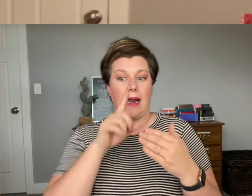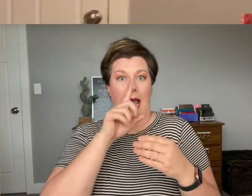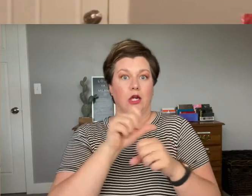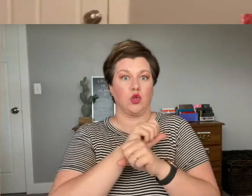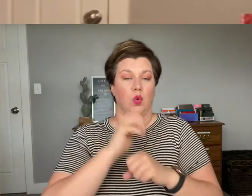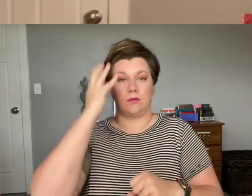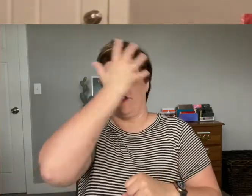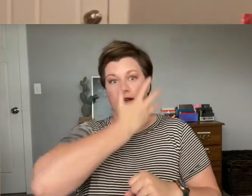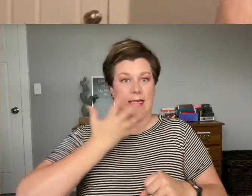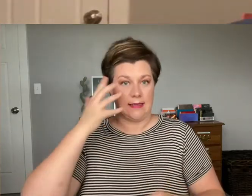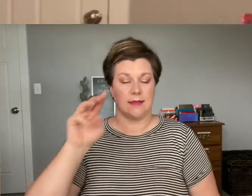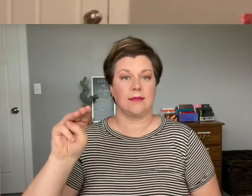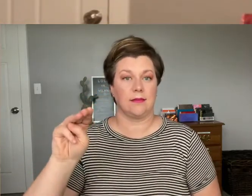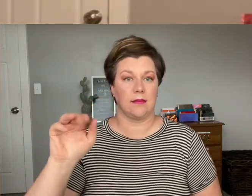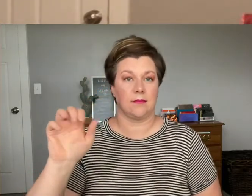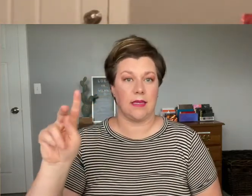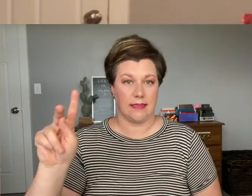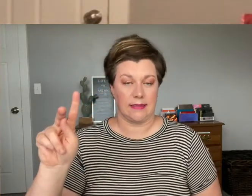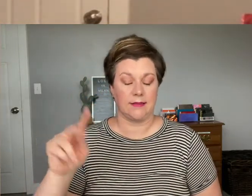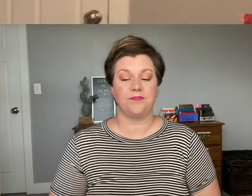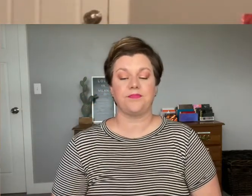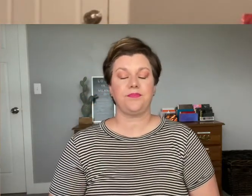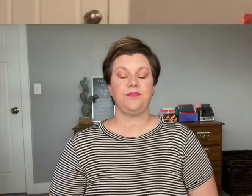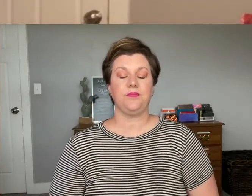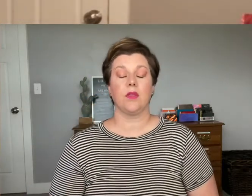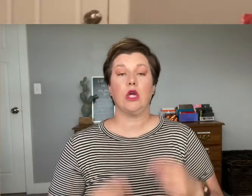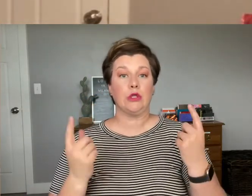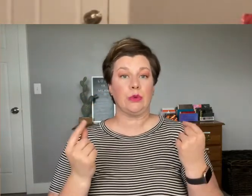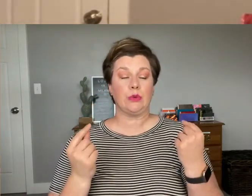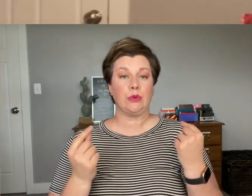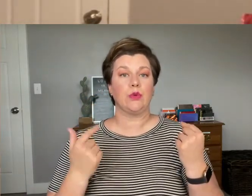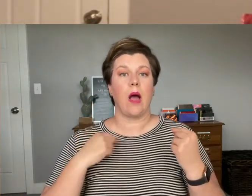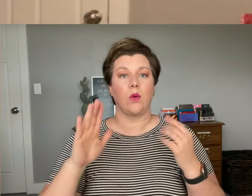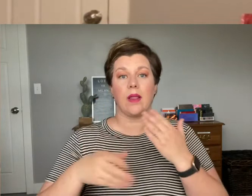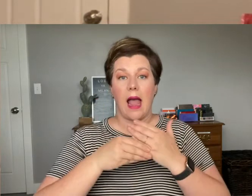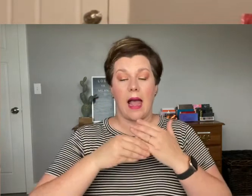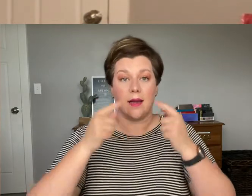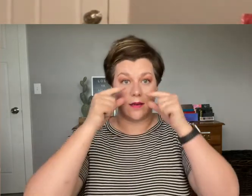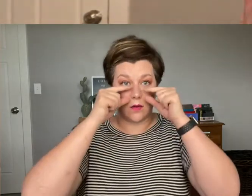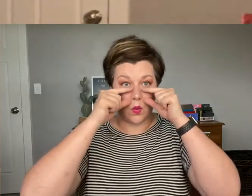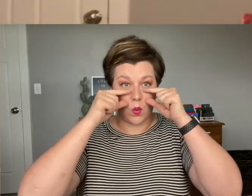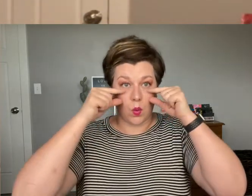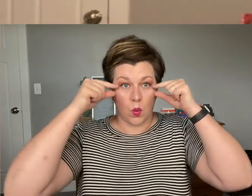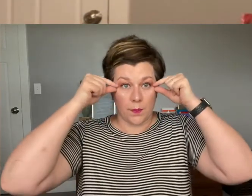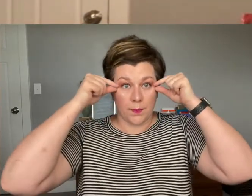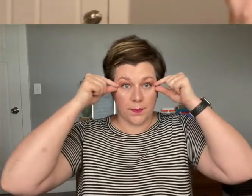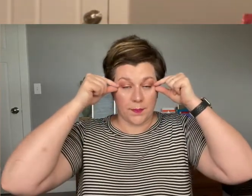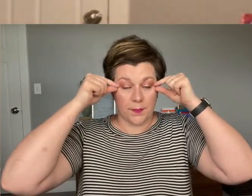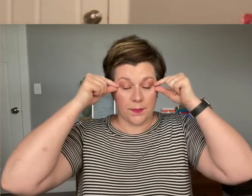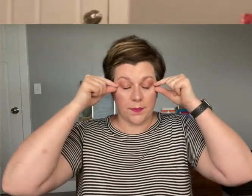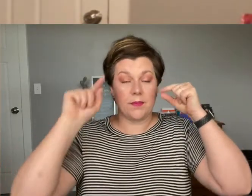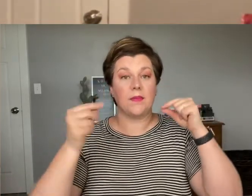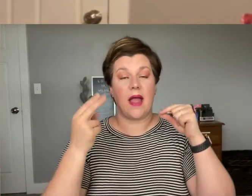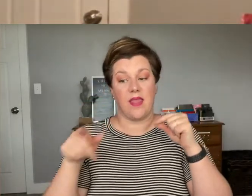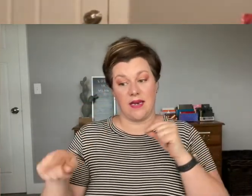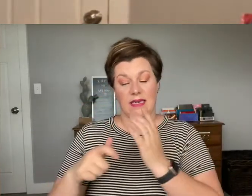put on an actual skin mask. So what I will do is I will put on these eye masks,